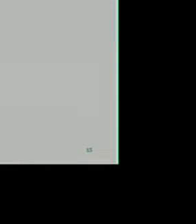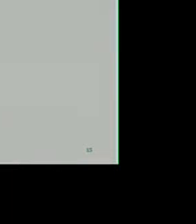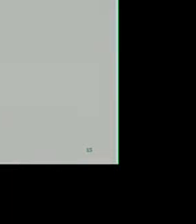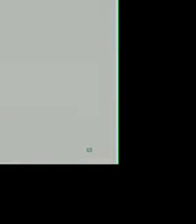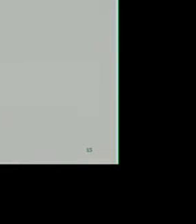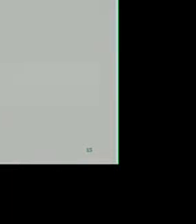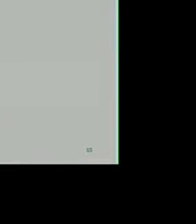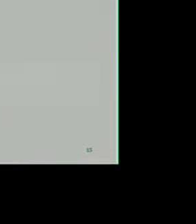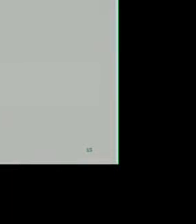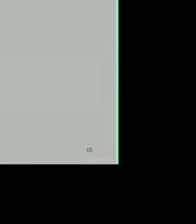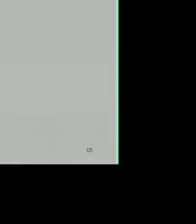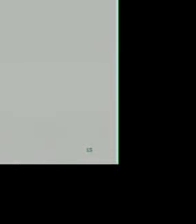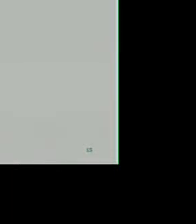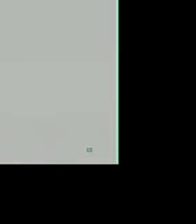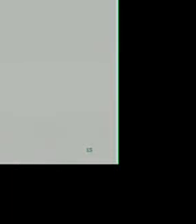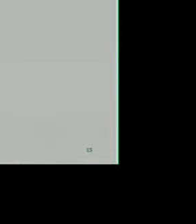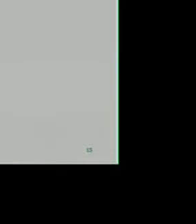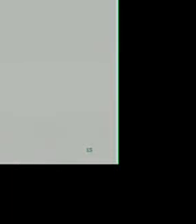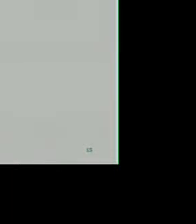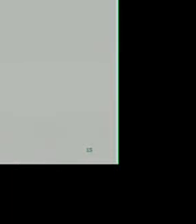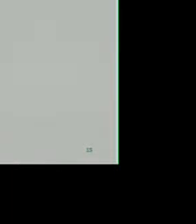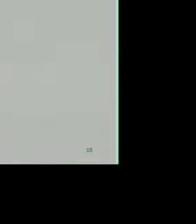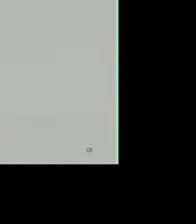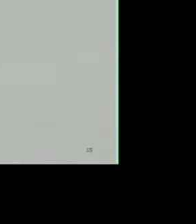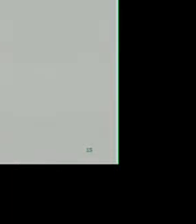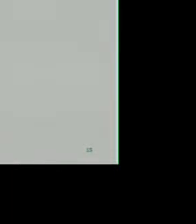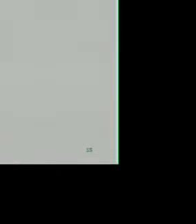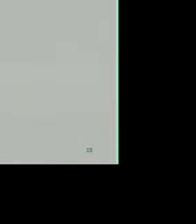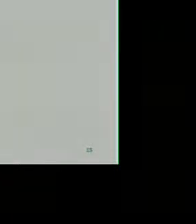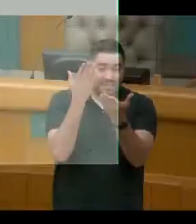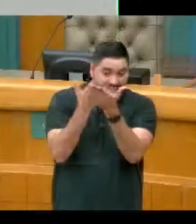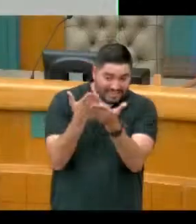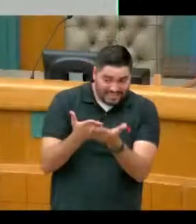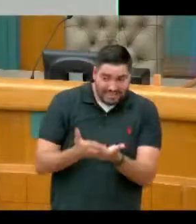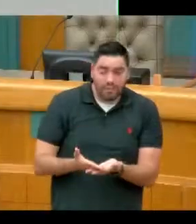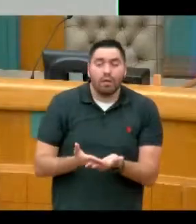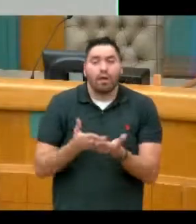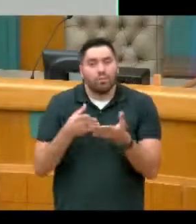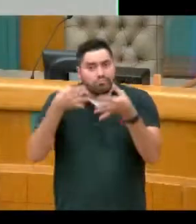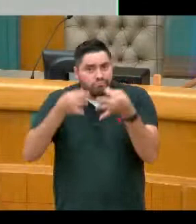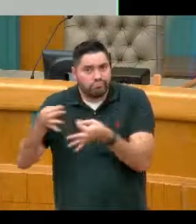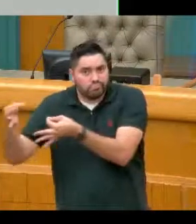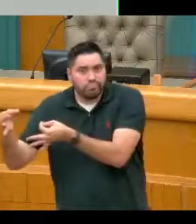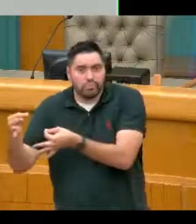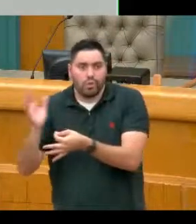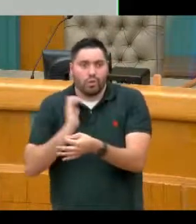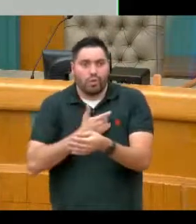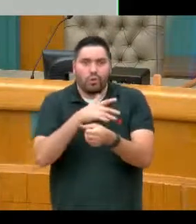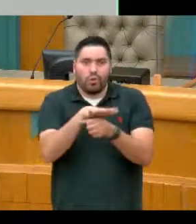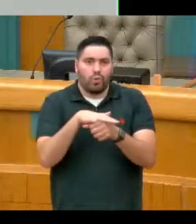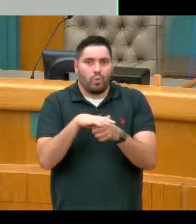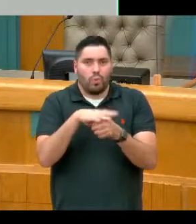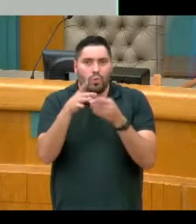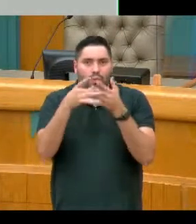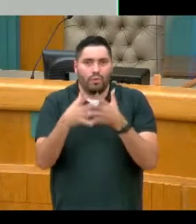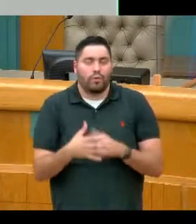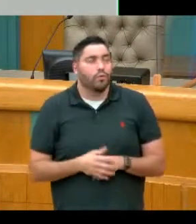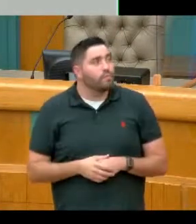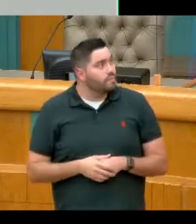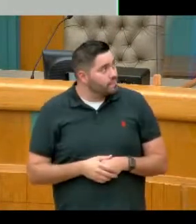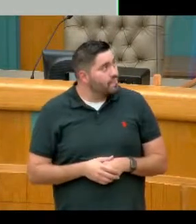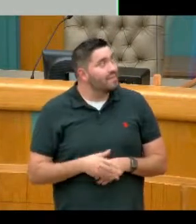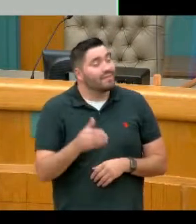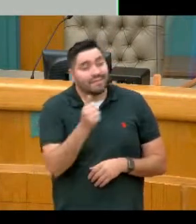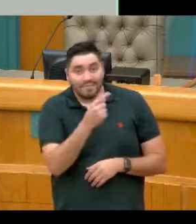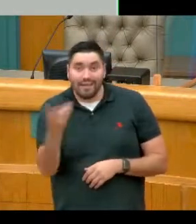Good evening, everybody. My name is Dr. Chris Bird. I'm here on behalf of the COVID Task Force. We have two objectives on the task force.